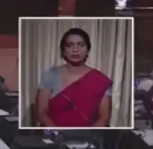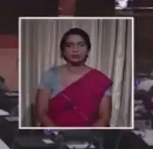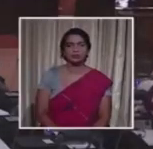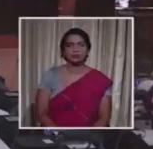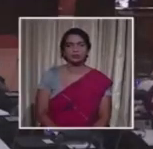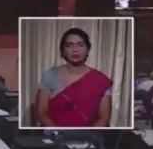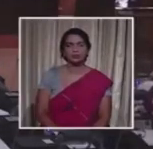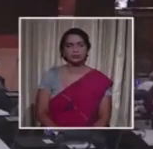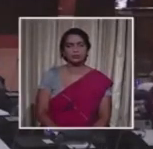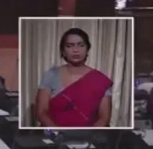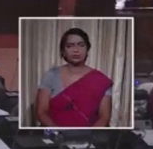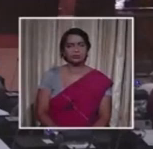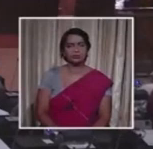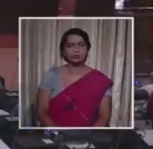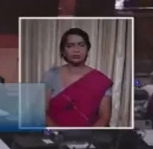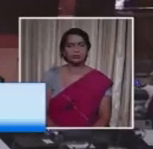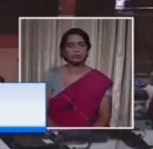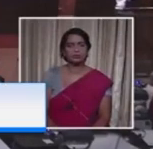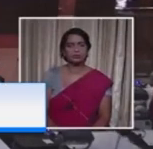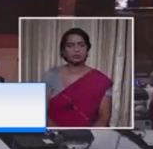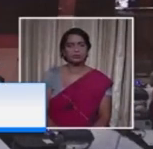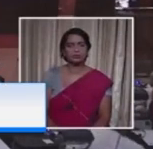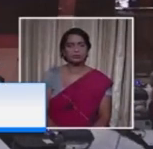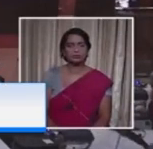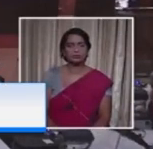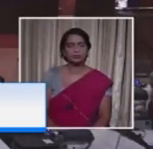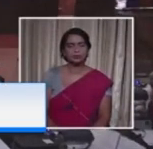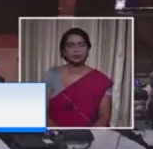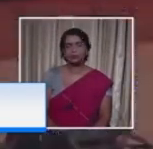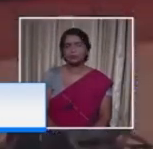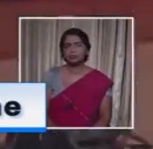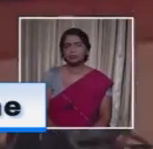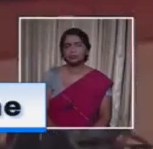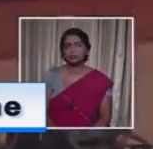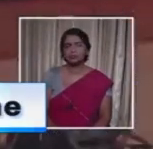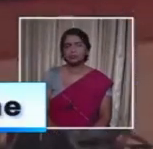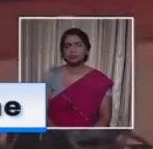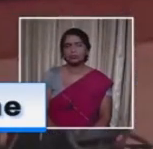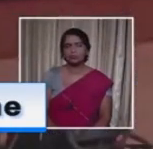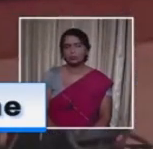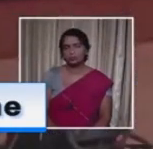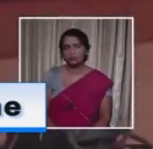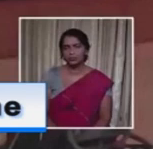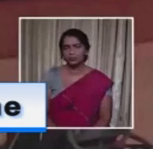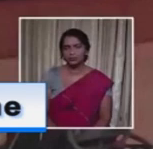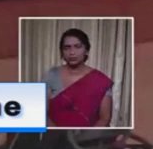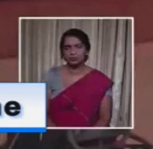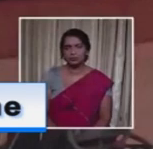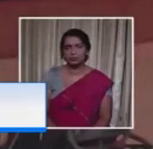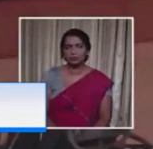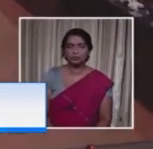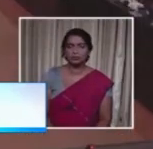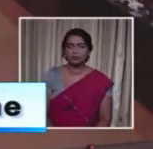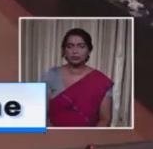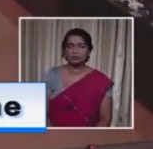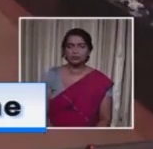uprising. Wickremesinghe garnered 134 votes in the 225-member parliament, despite public anger